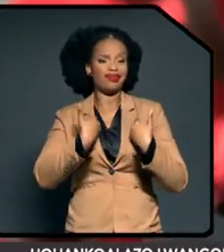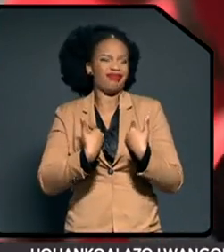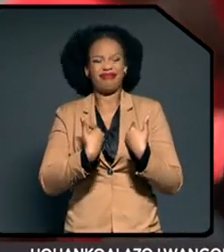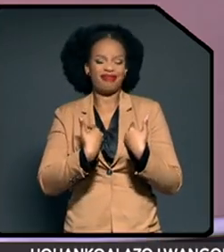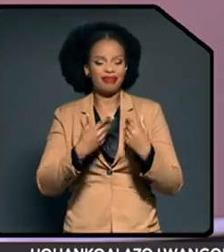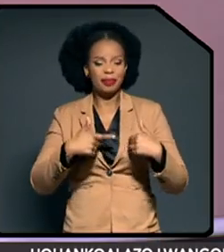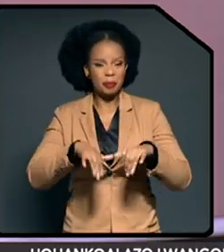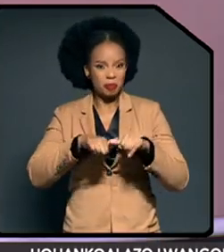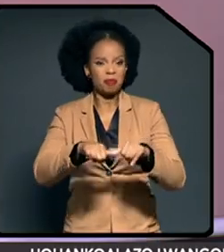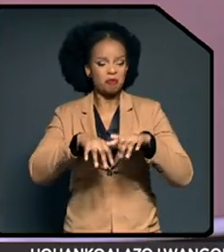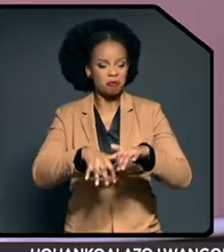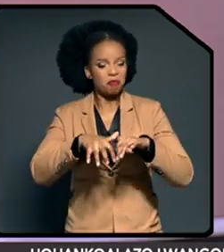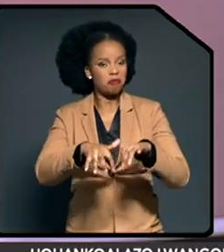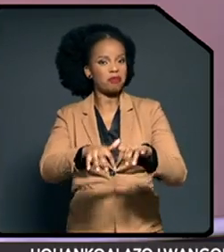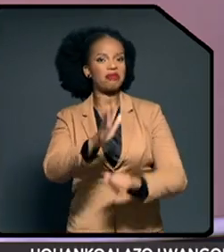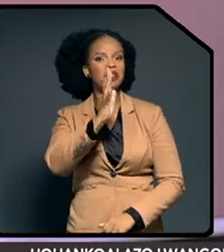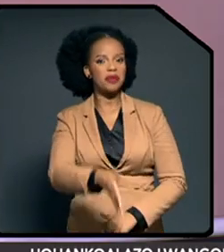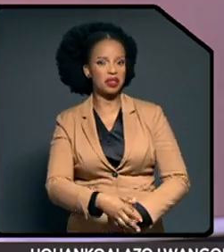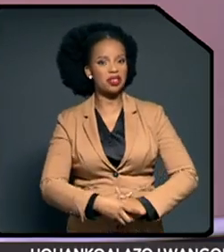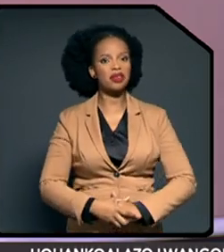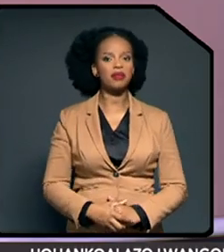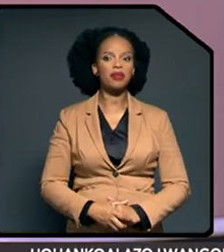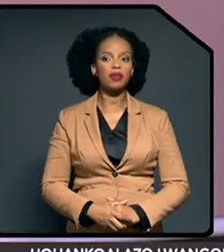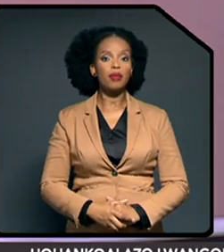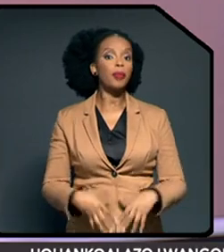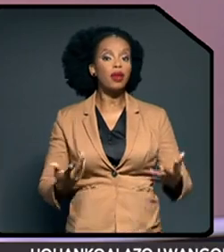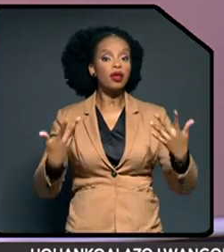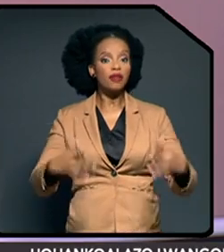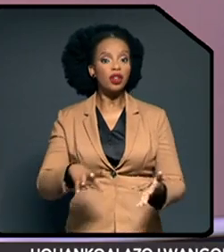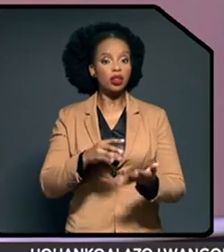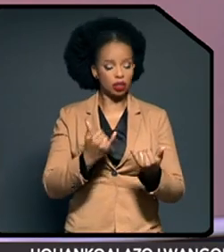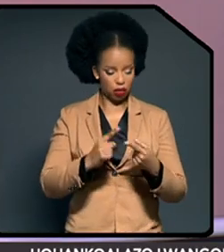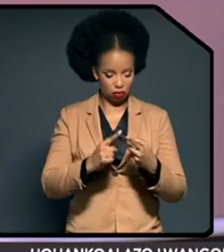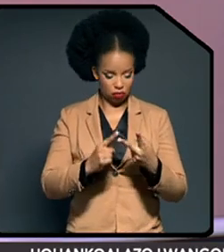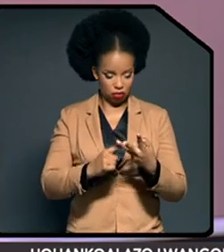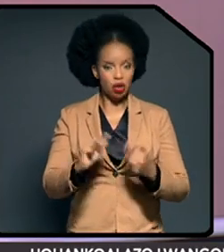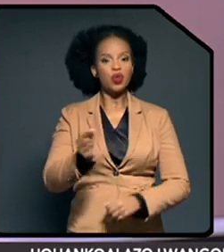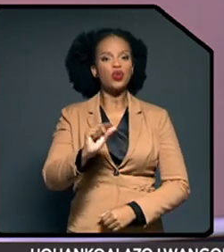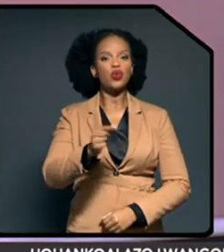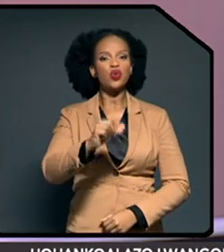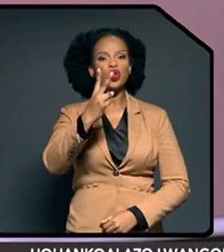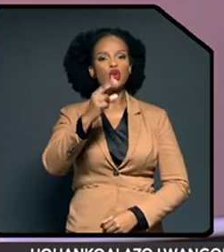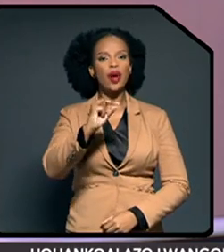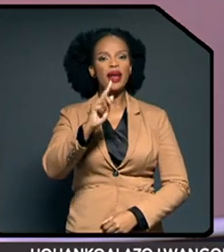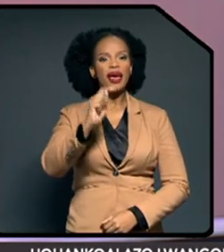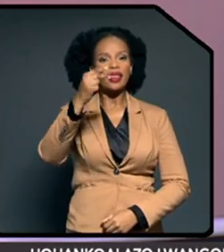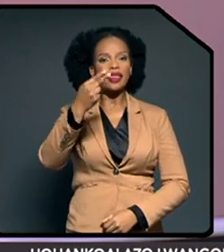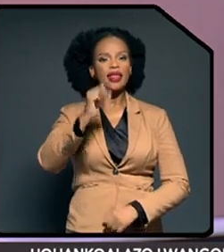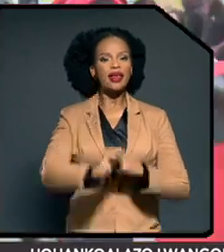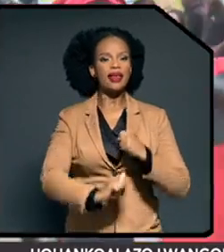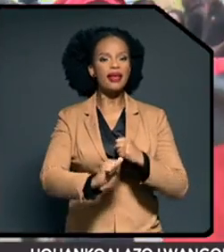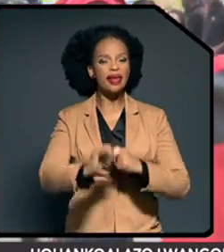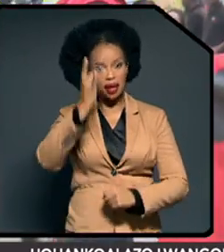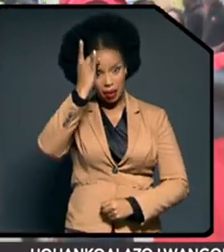noluqhankqalazo. We are shutting down the country on the 20th of March. It's our constitutional right, by the way, to